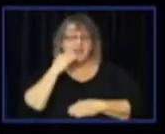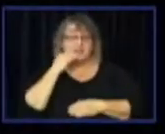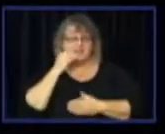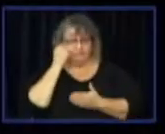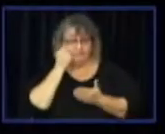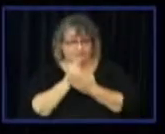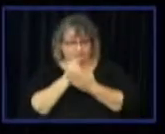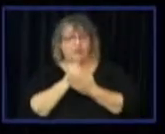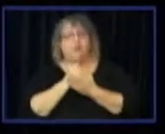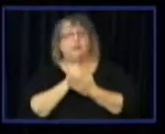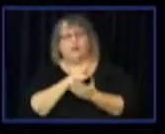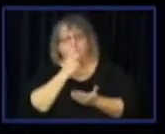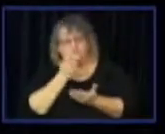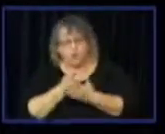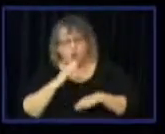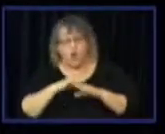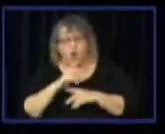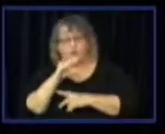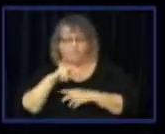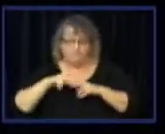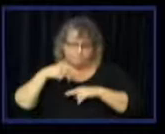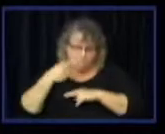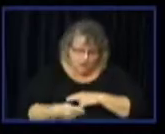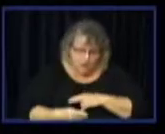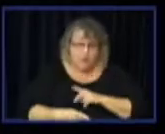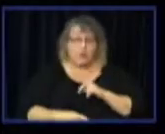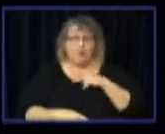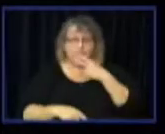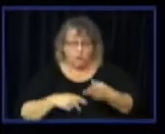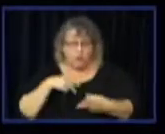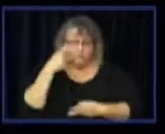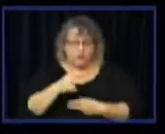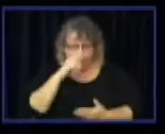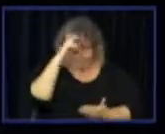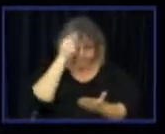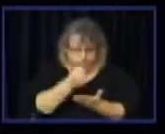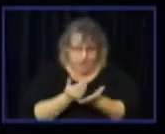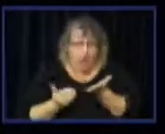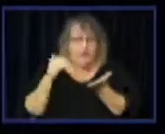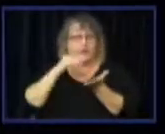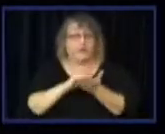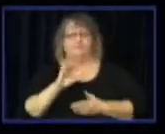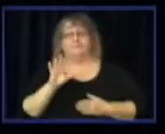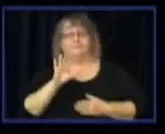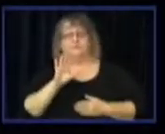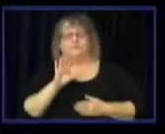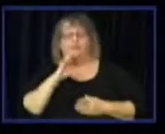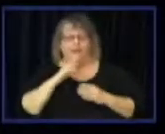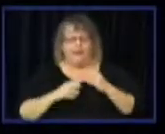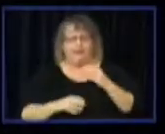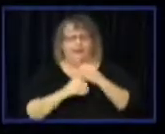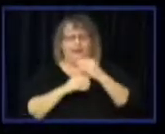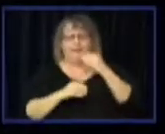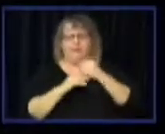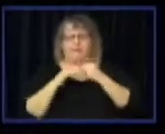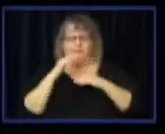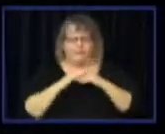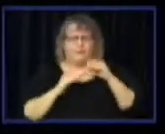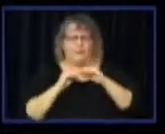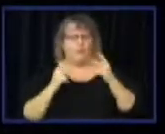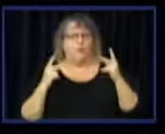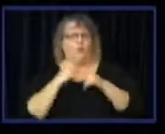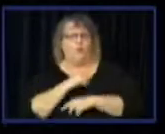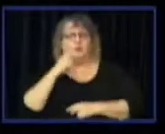what? You get a knee injury or you stumble and fall, get another concussion on top of that, and it's just everything is involved when the brain